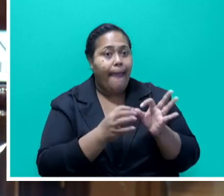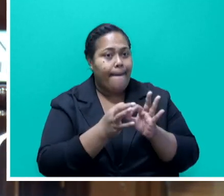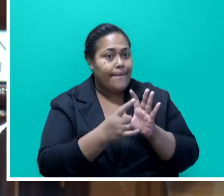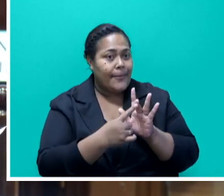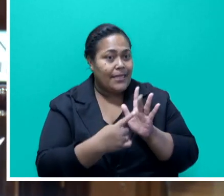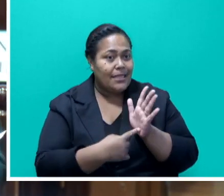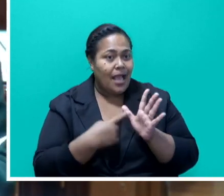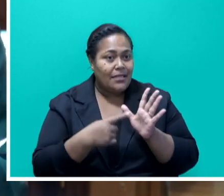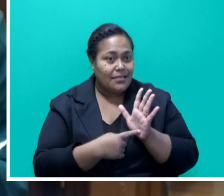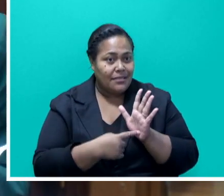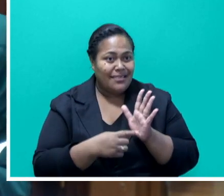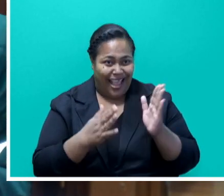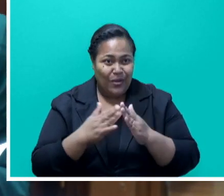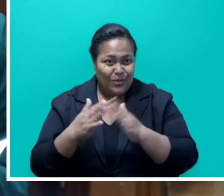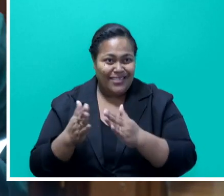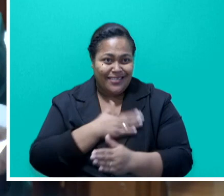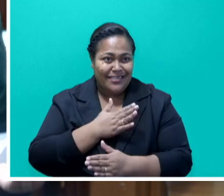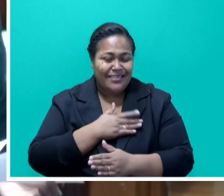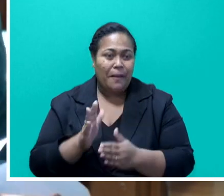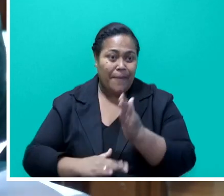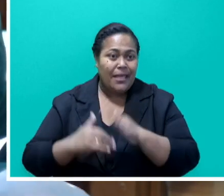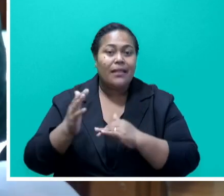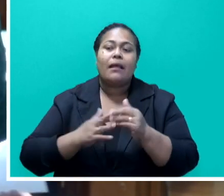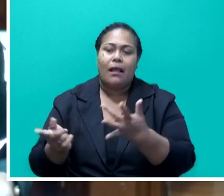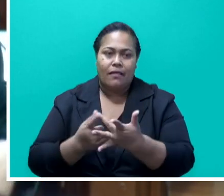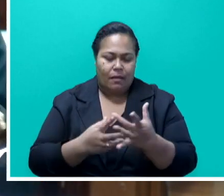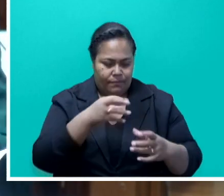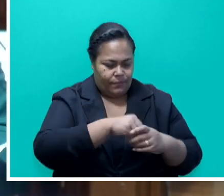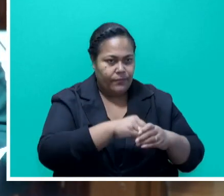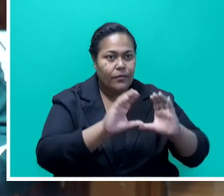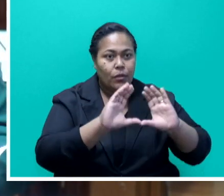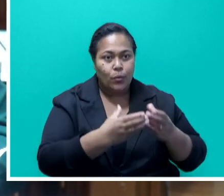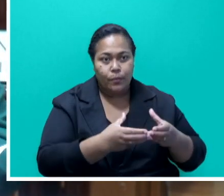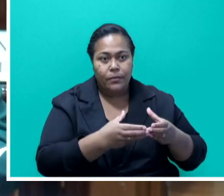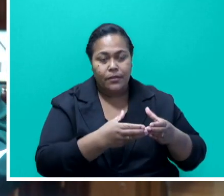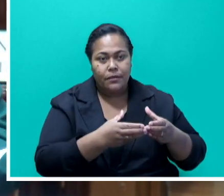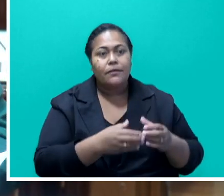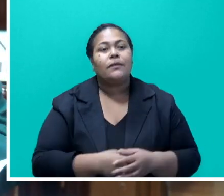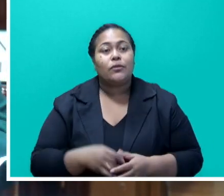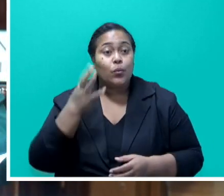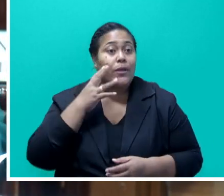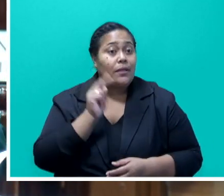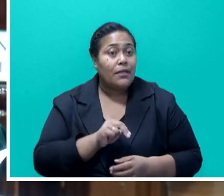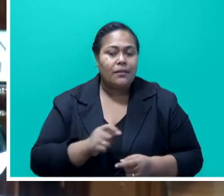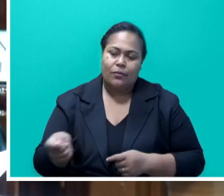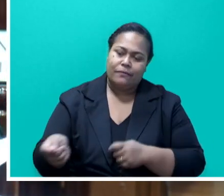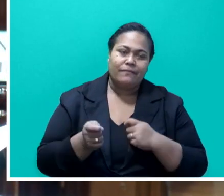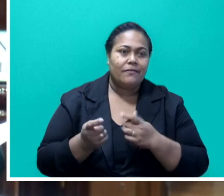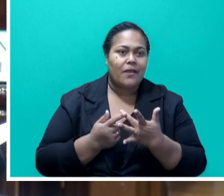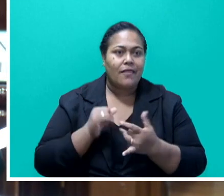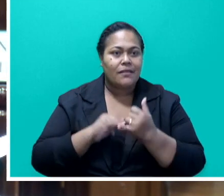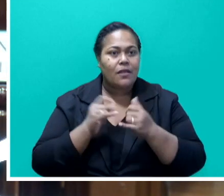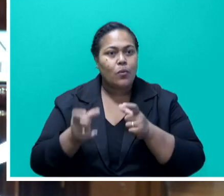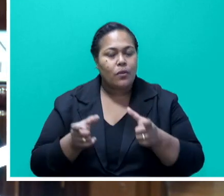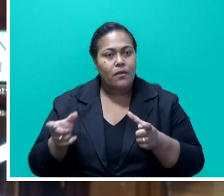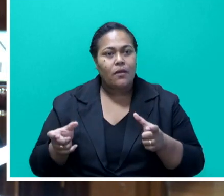Island Development Forum. Other stakeholders will be co-opted as when appropriate. The aim of this group,